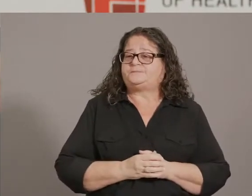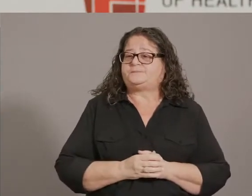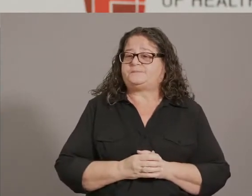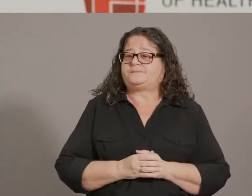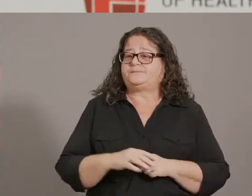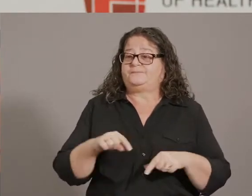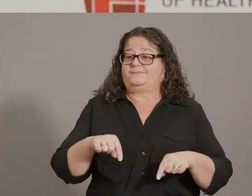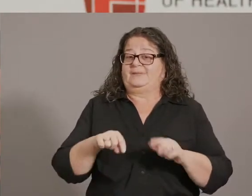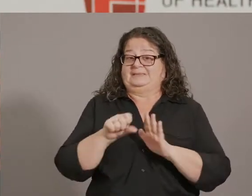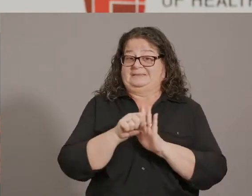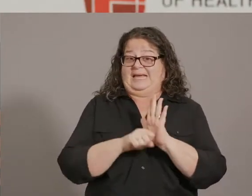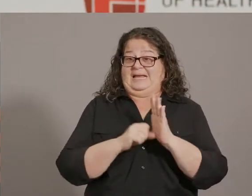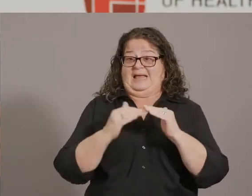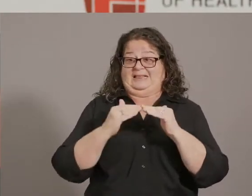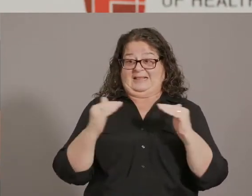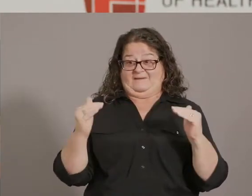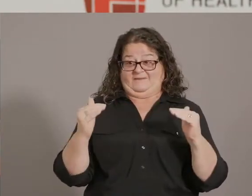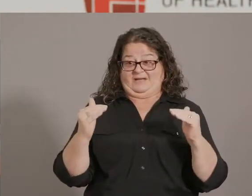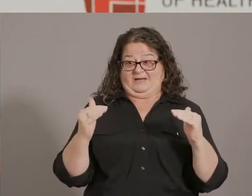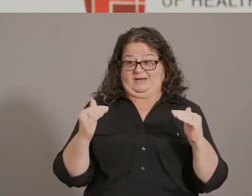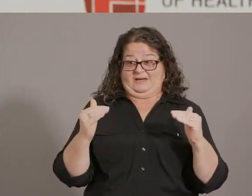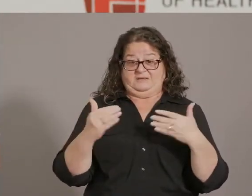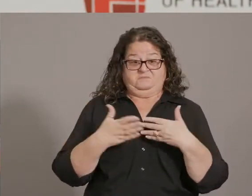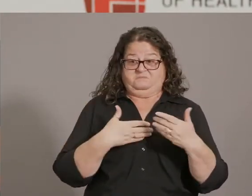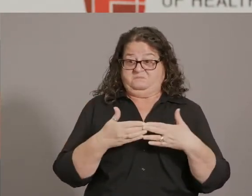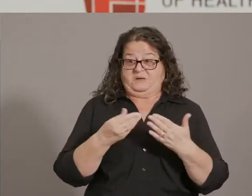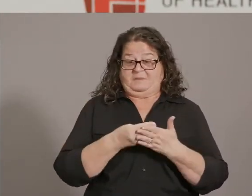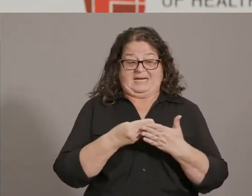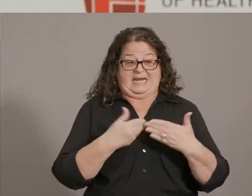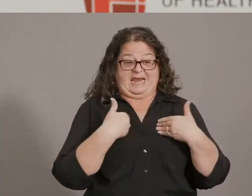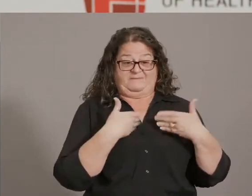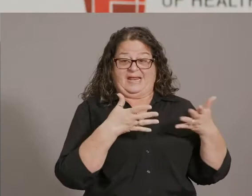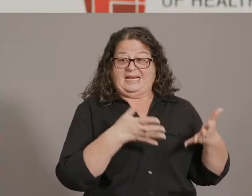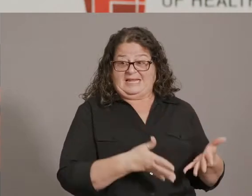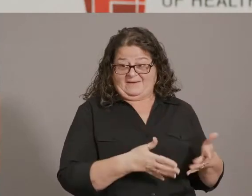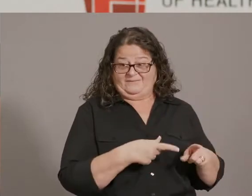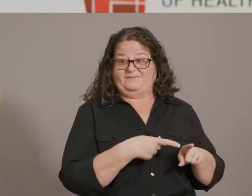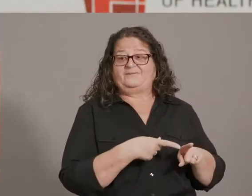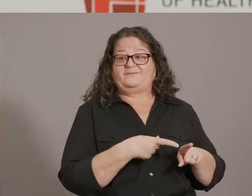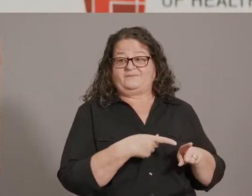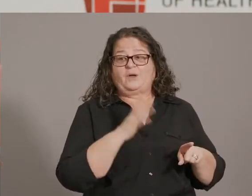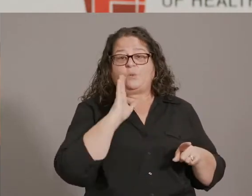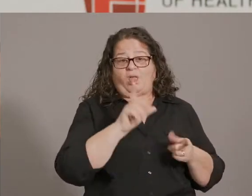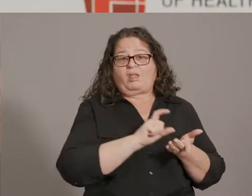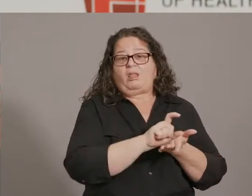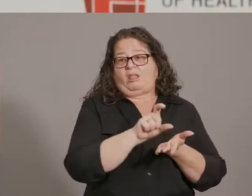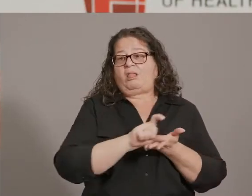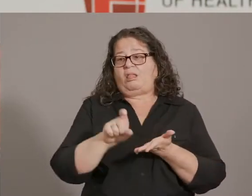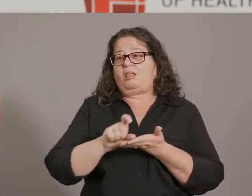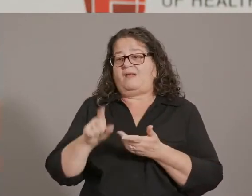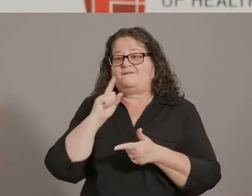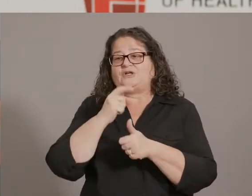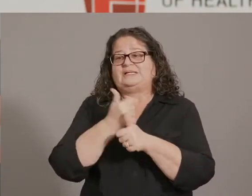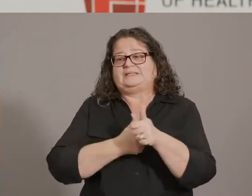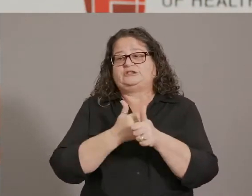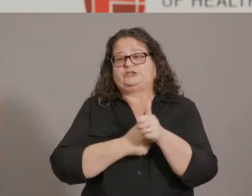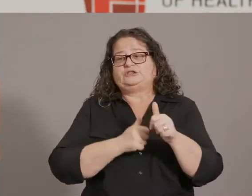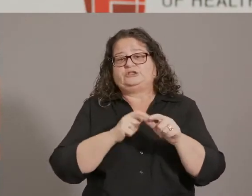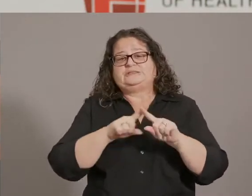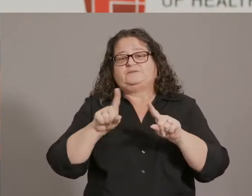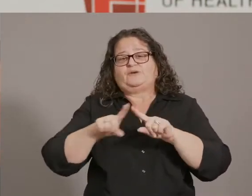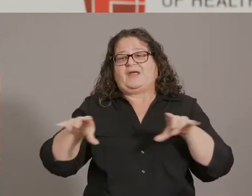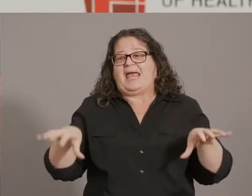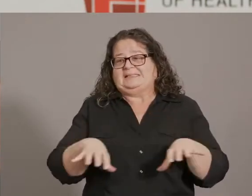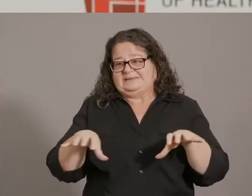level, we'll use whatever portion we retain to do probably all of those activities. So to make sure that we're offering testing, that